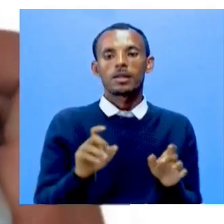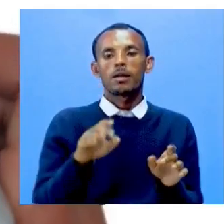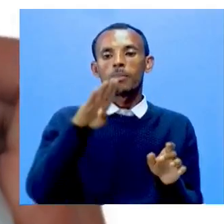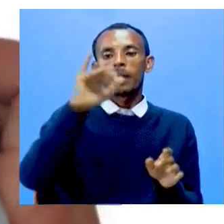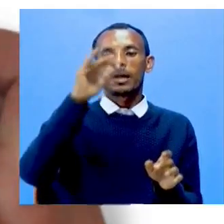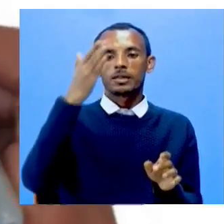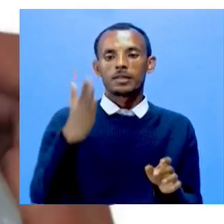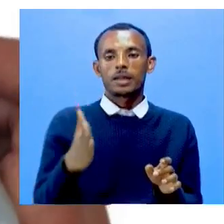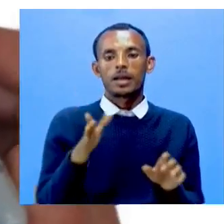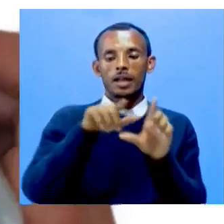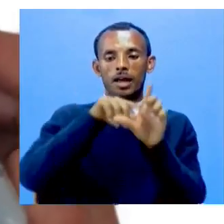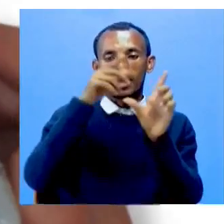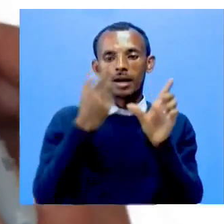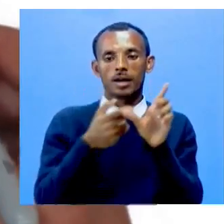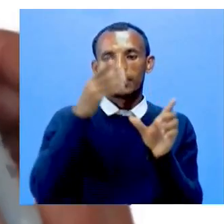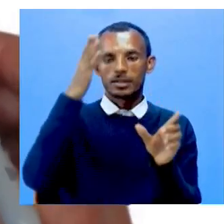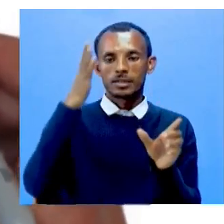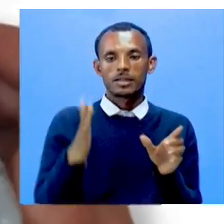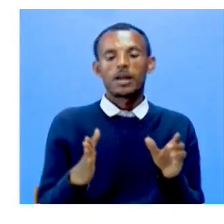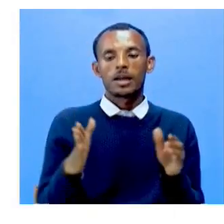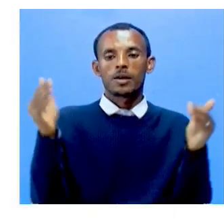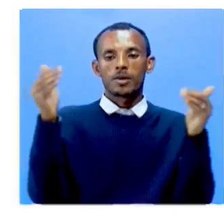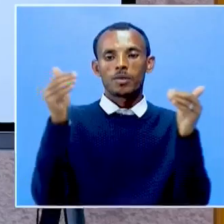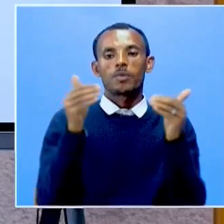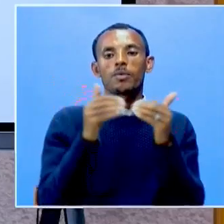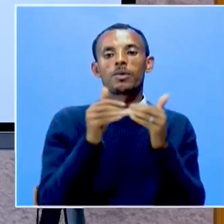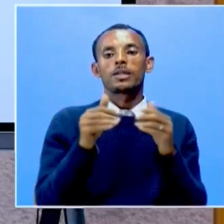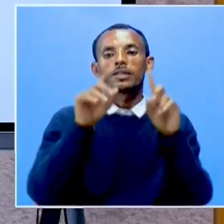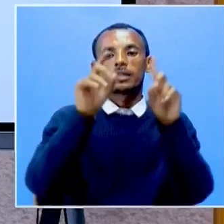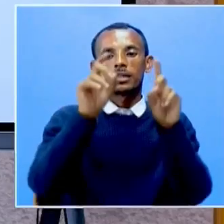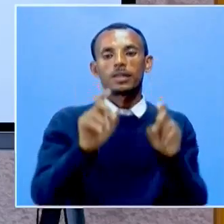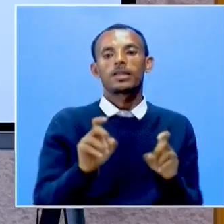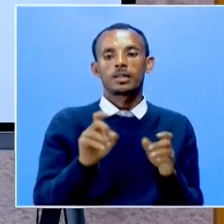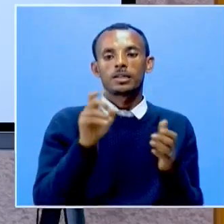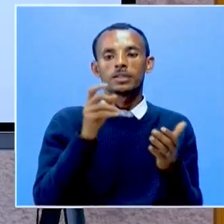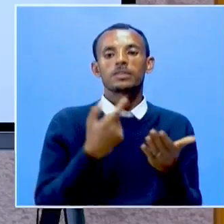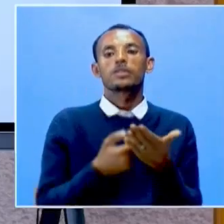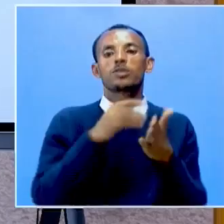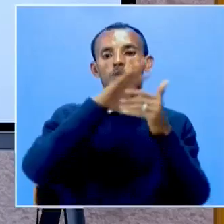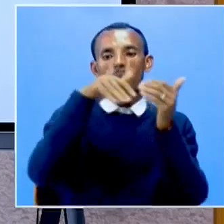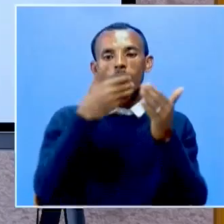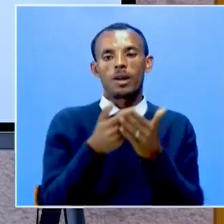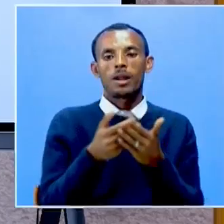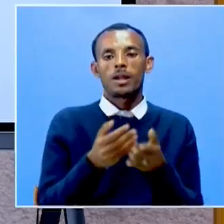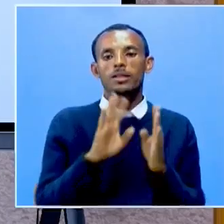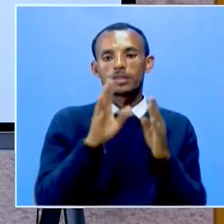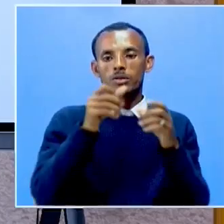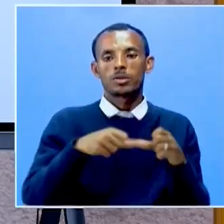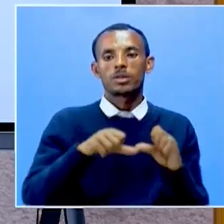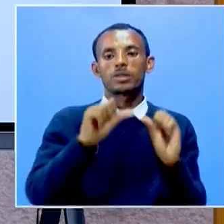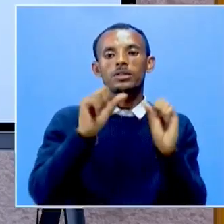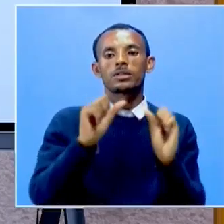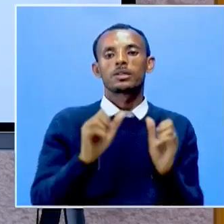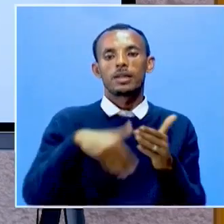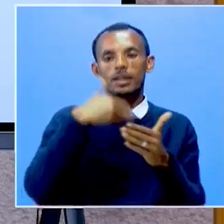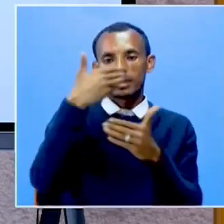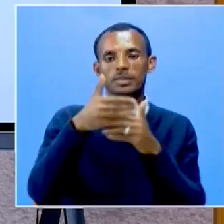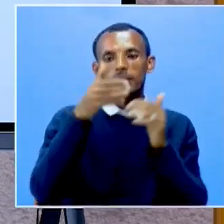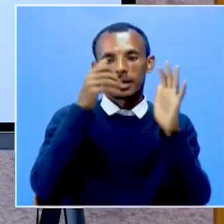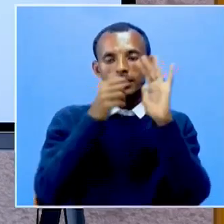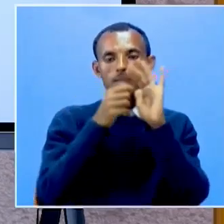side angle, side congruency test. So this is it. Now, let's continue to the next